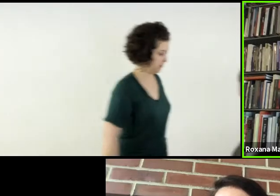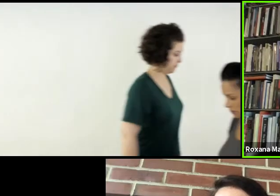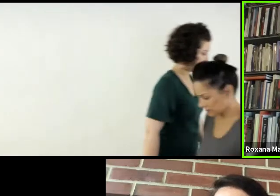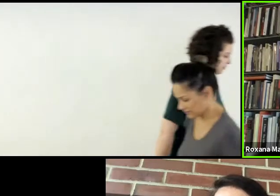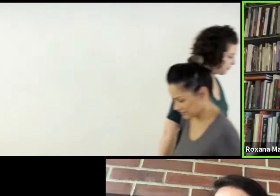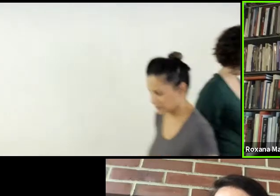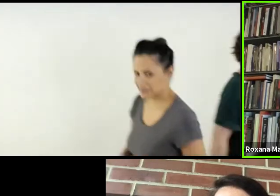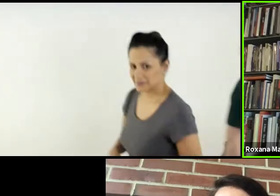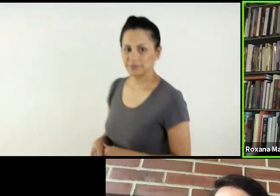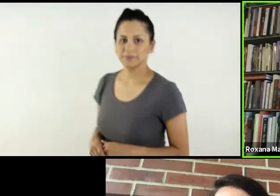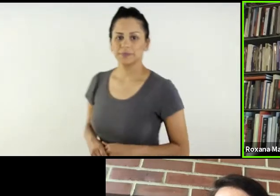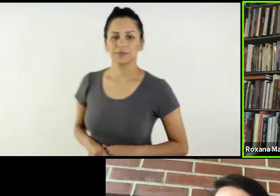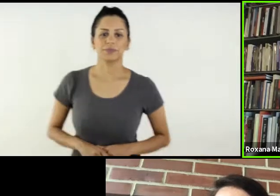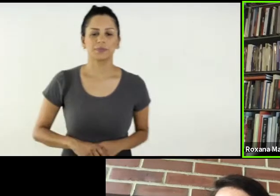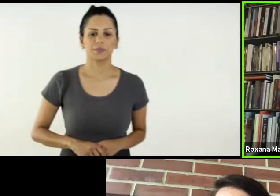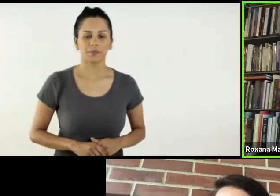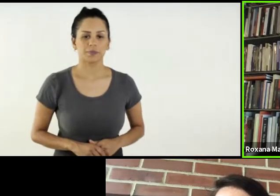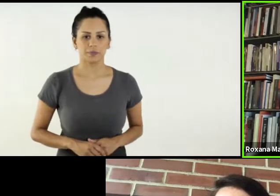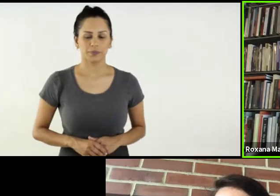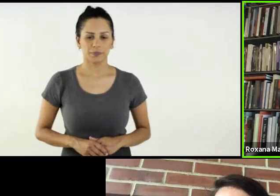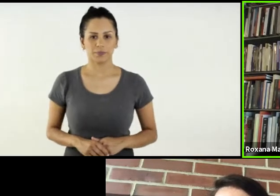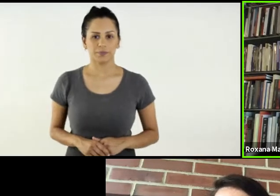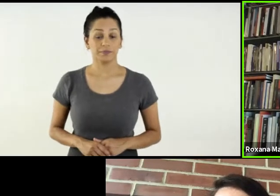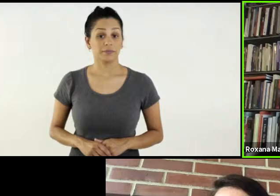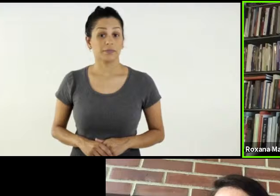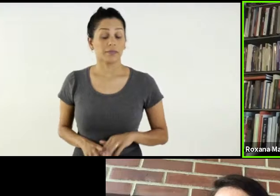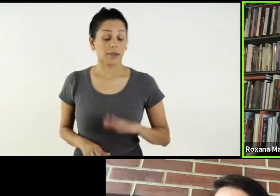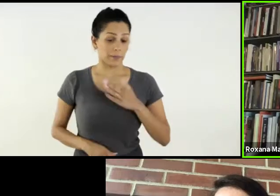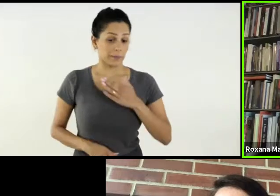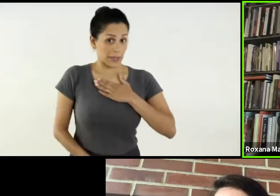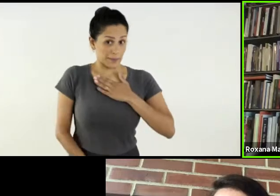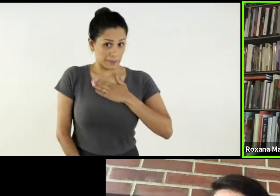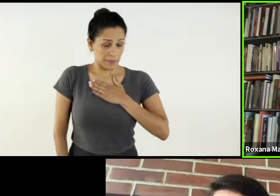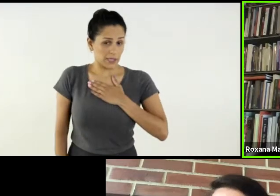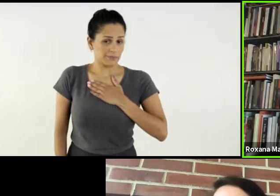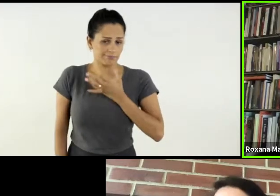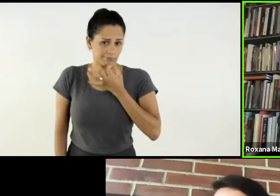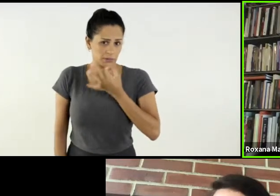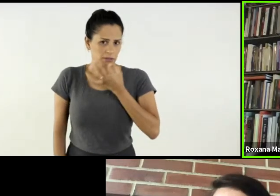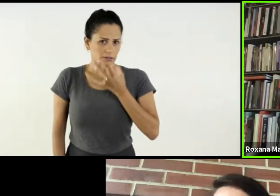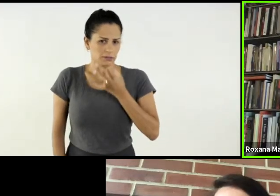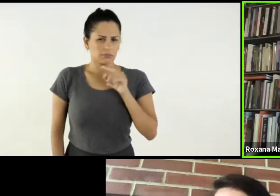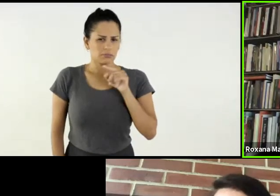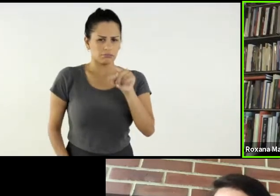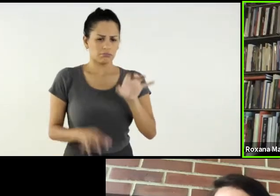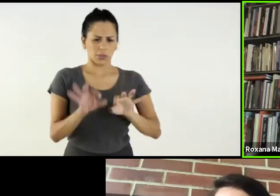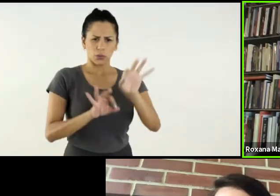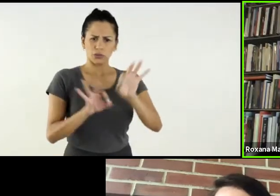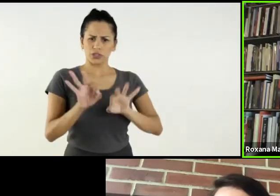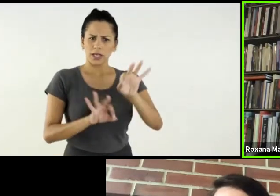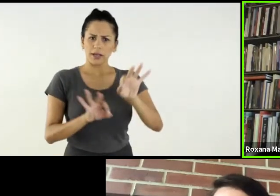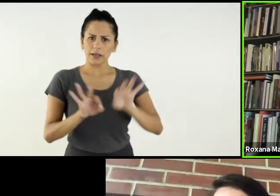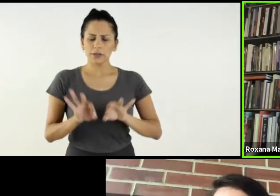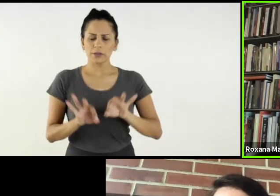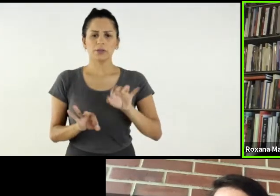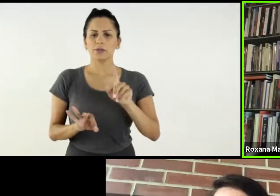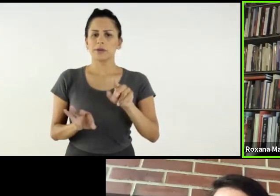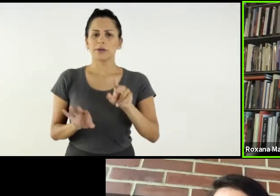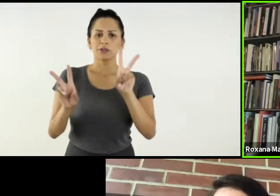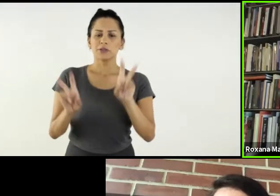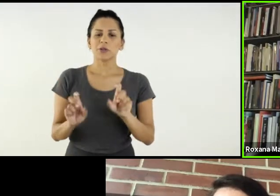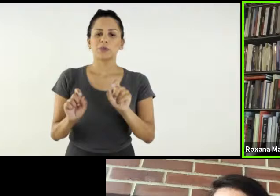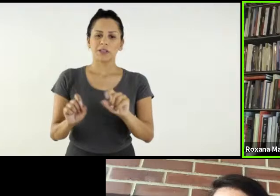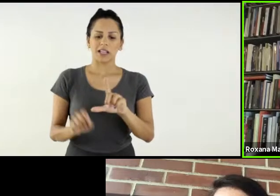you know, it's so much, that whole project is about labor, right? The labor of a bodily experience that